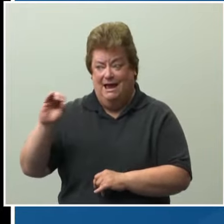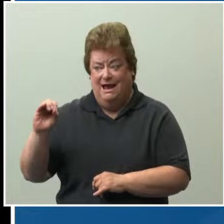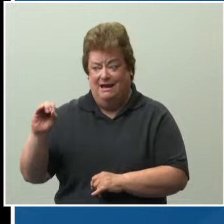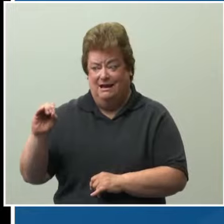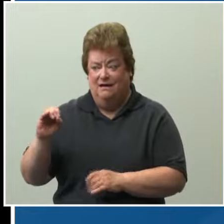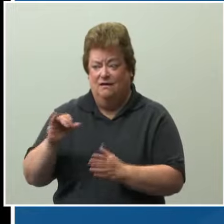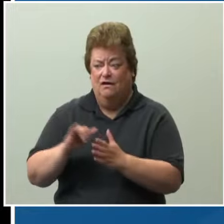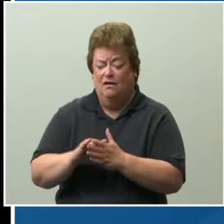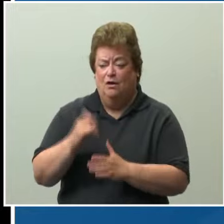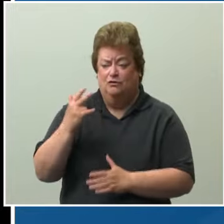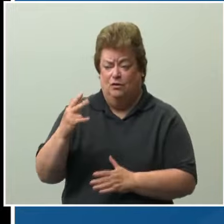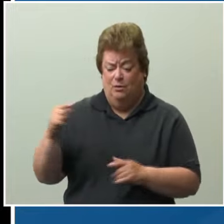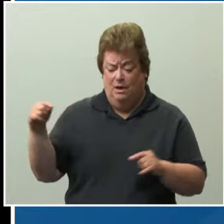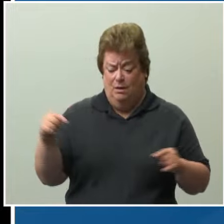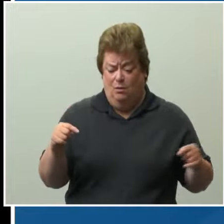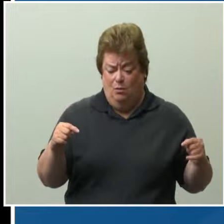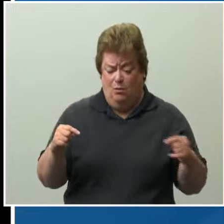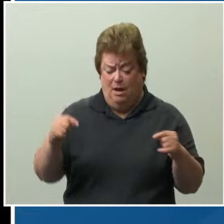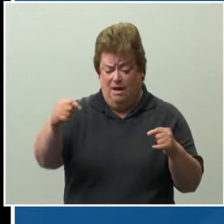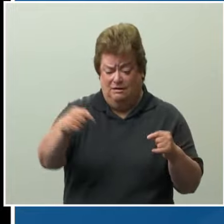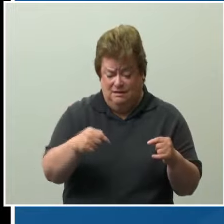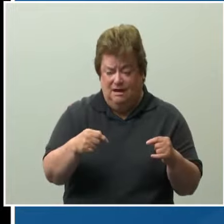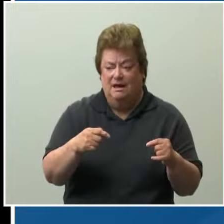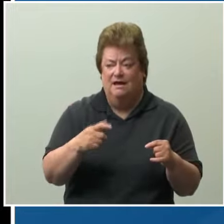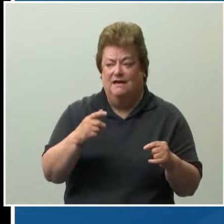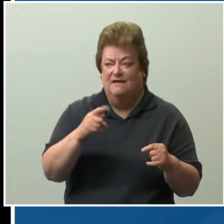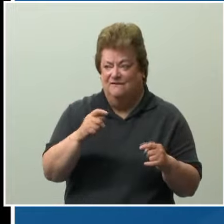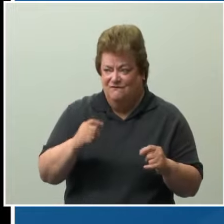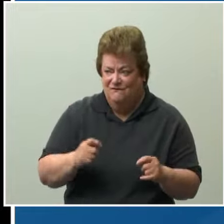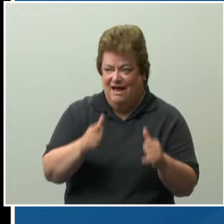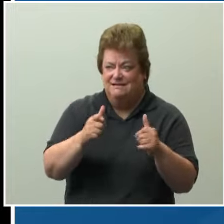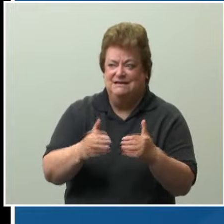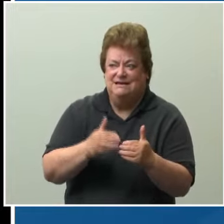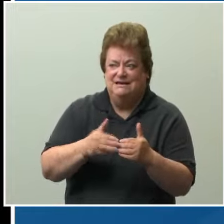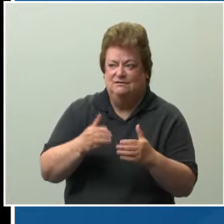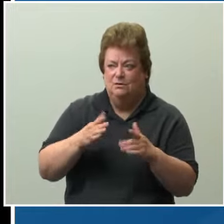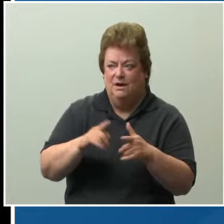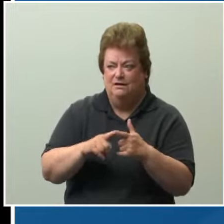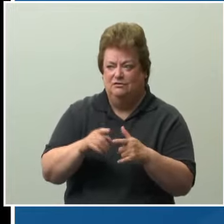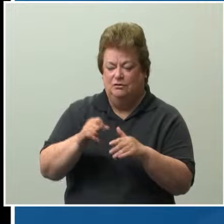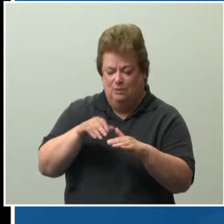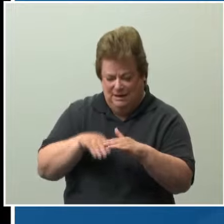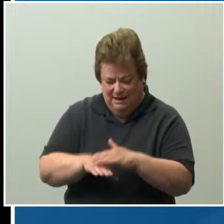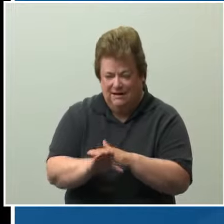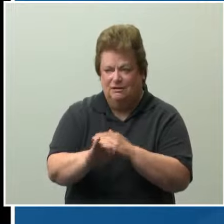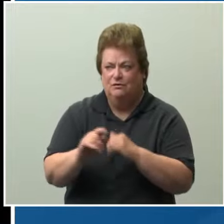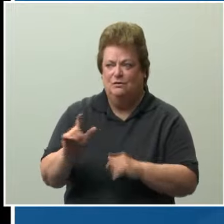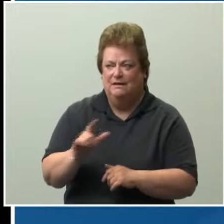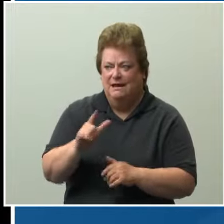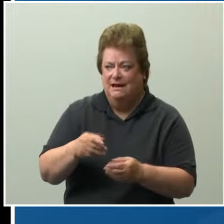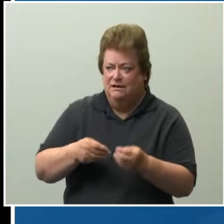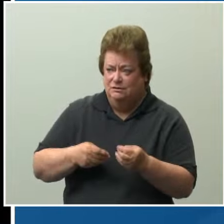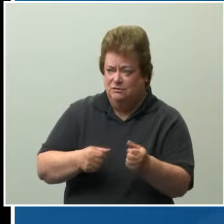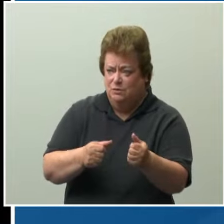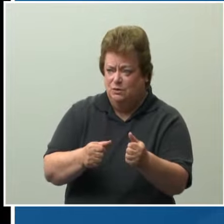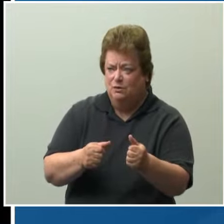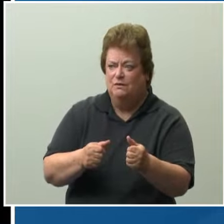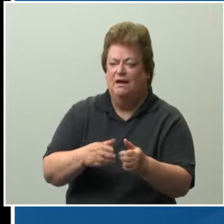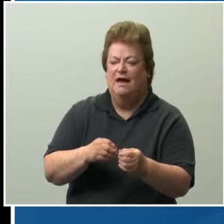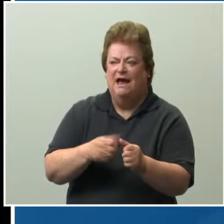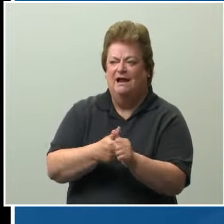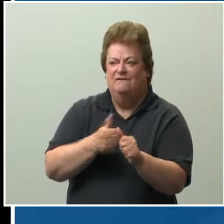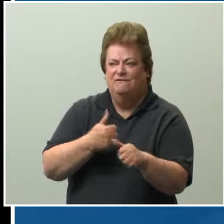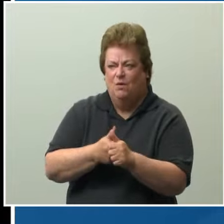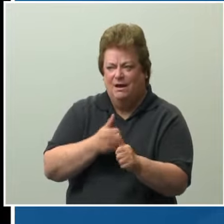These 3 routes will offer the fastest and most efficient ways for drivers to enter Lincoln smoothly while avoiding